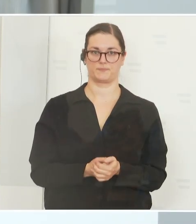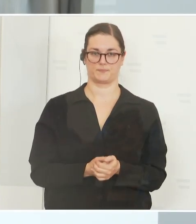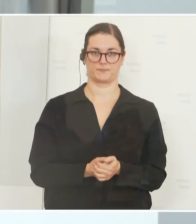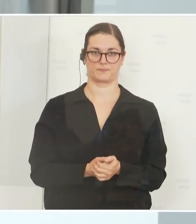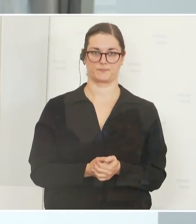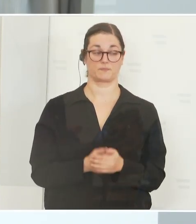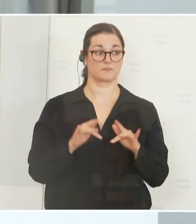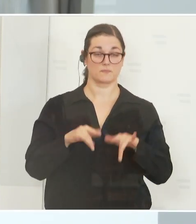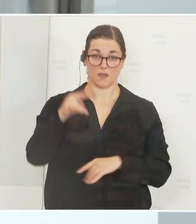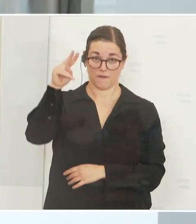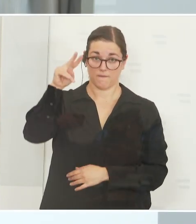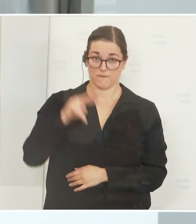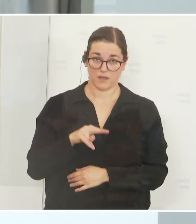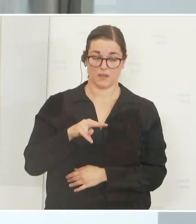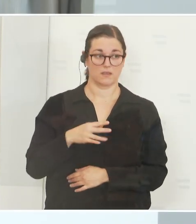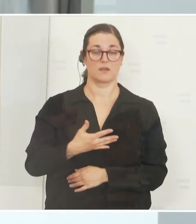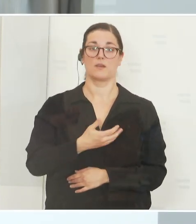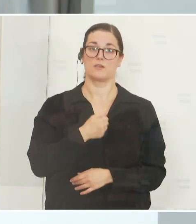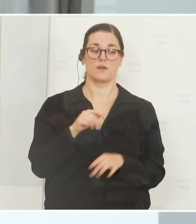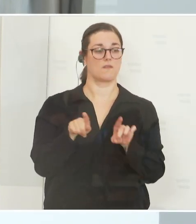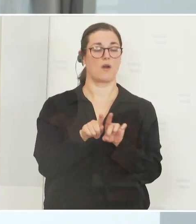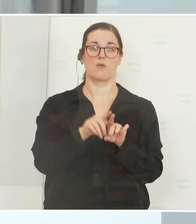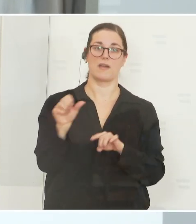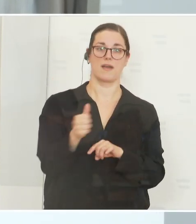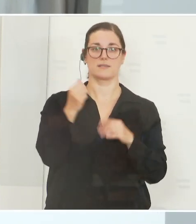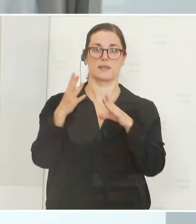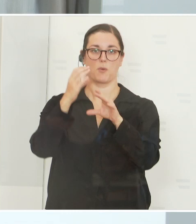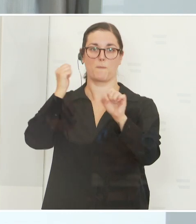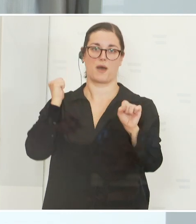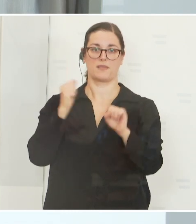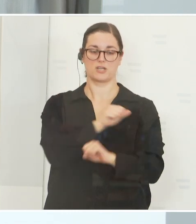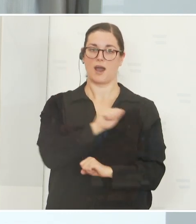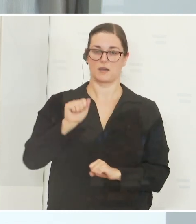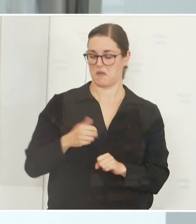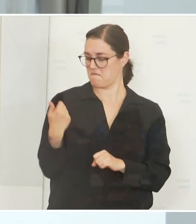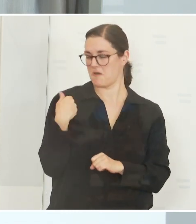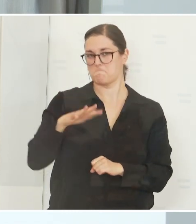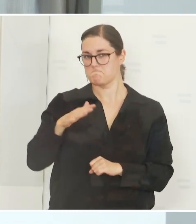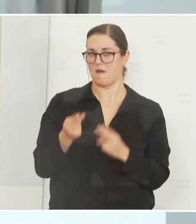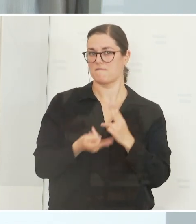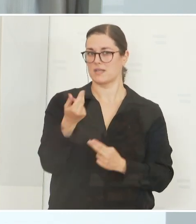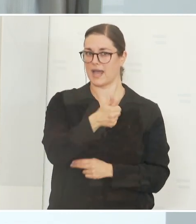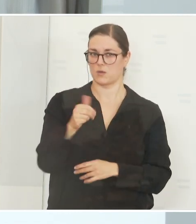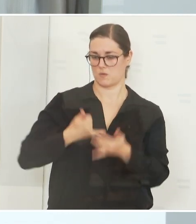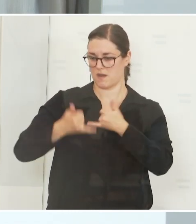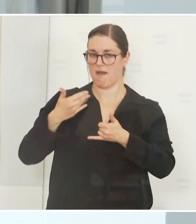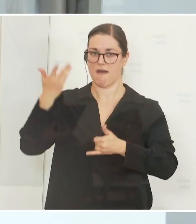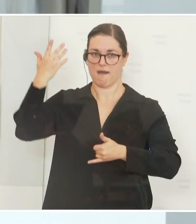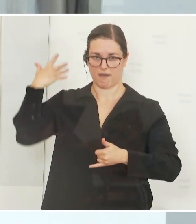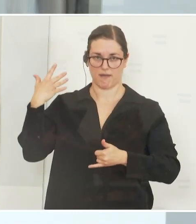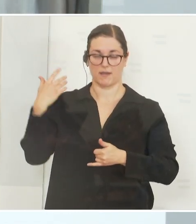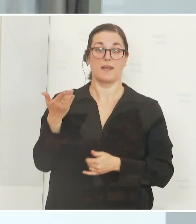has established the first diplomatic academy almost 300 years ago, which was called first